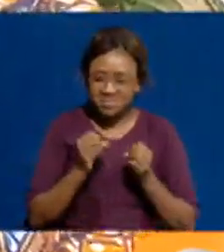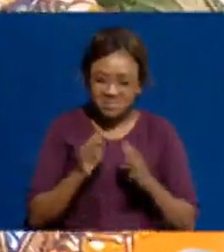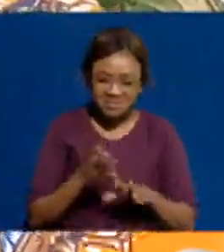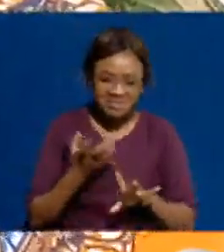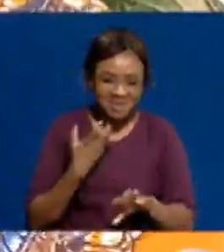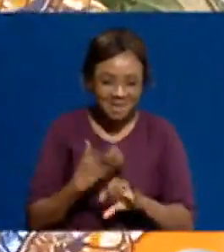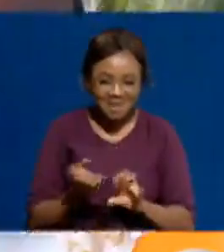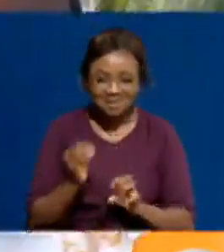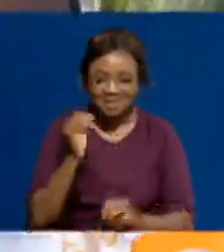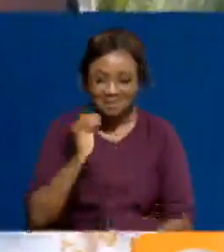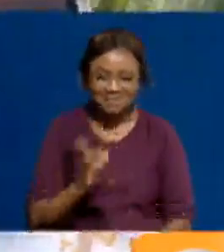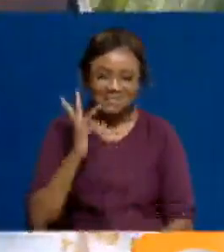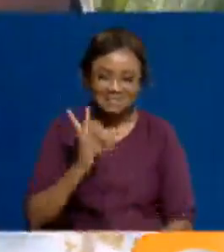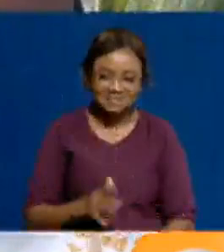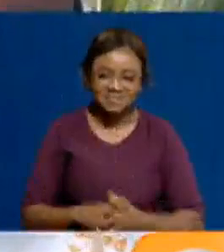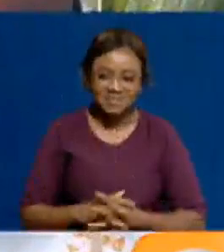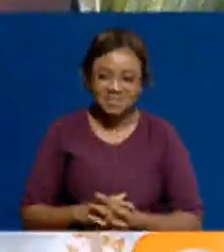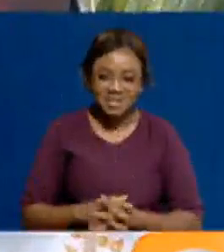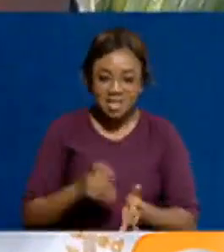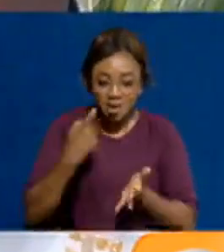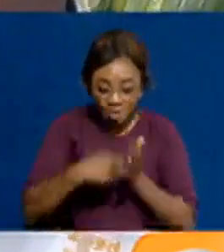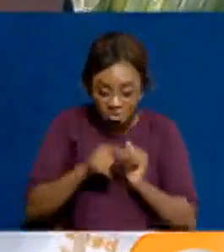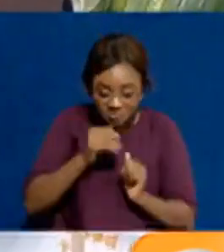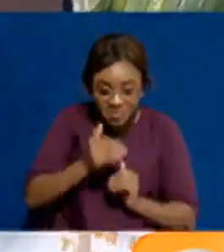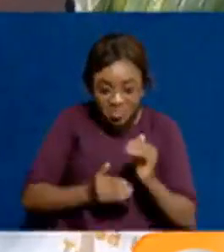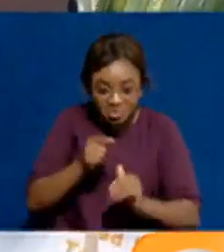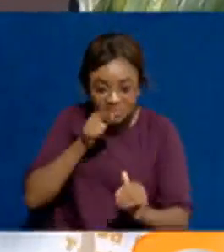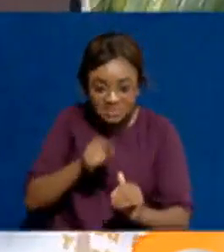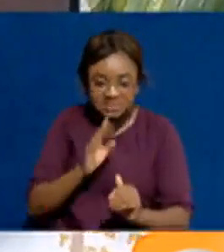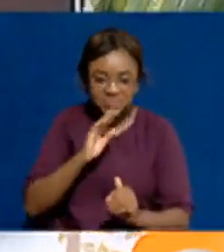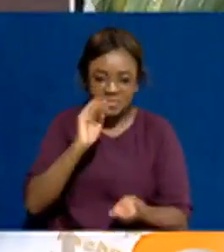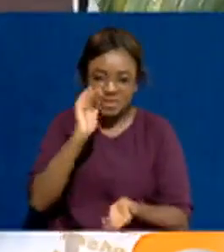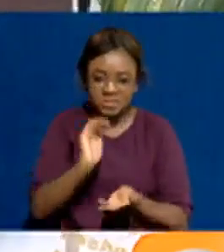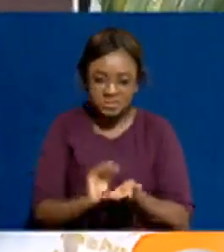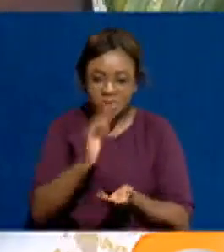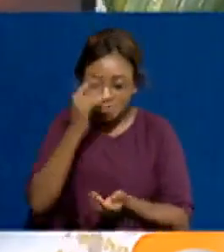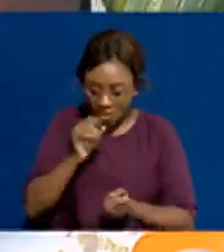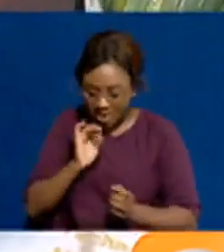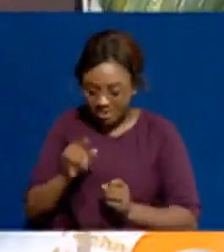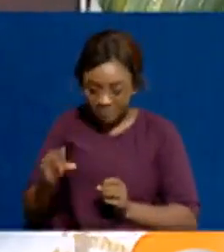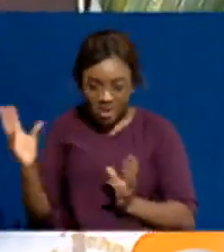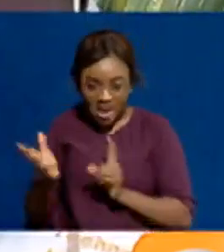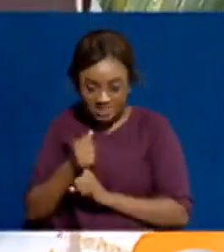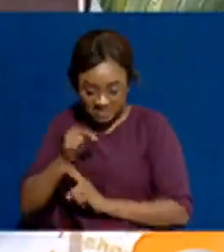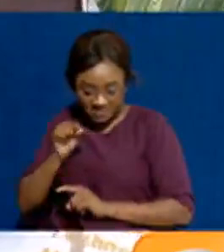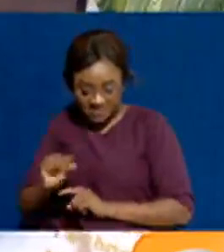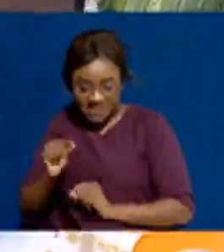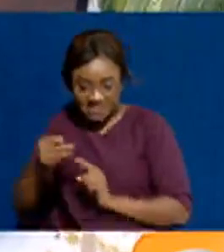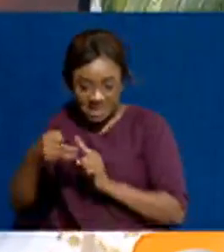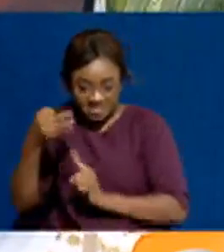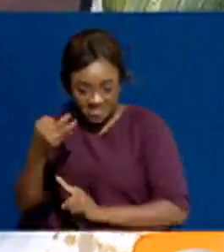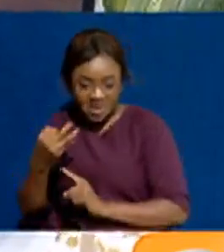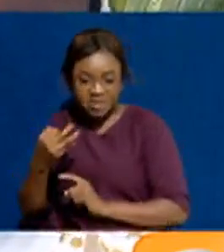It is very expensive. The cost of detasseling is going to go down because the maize itself that we're targeting is that